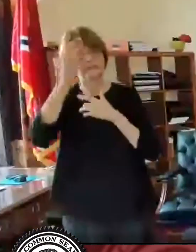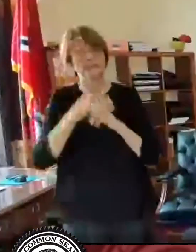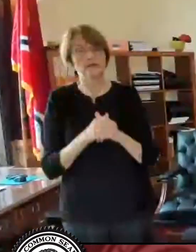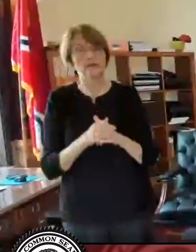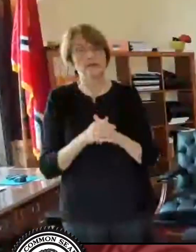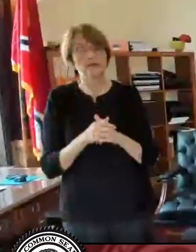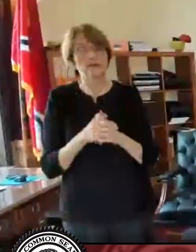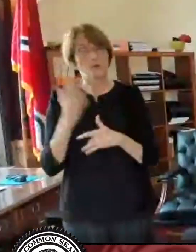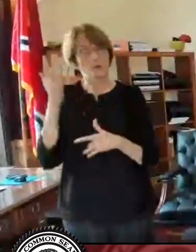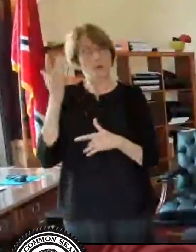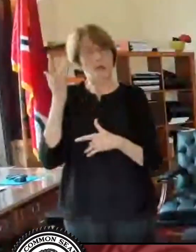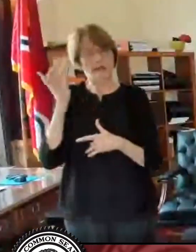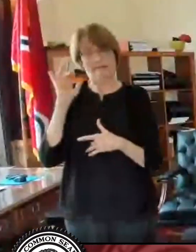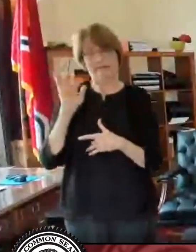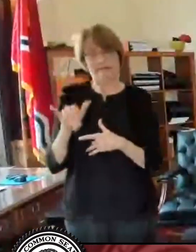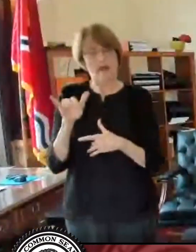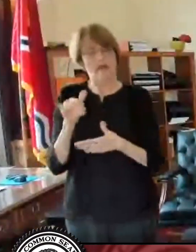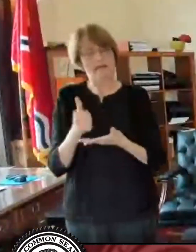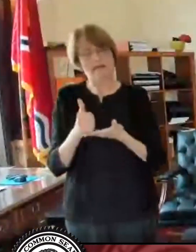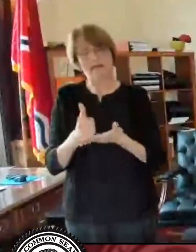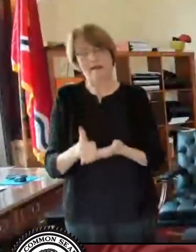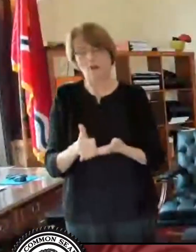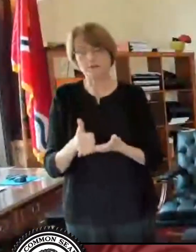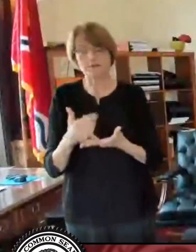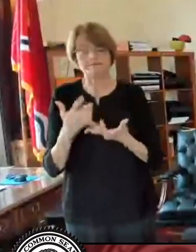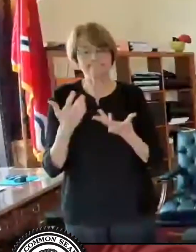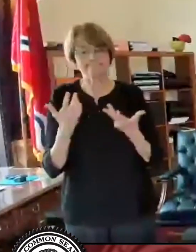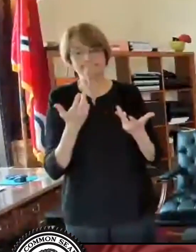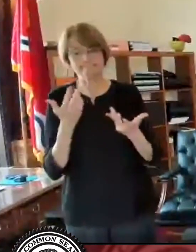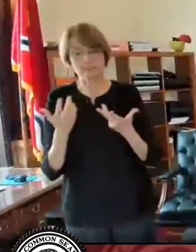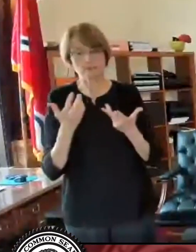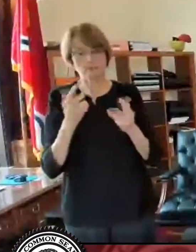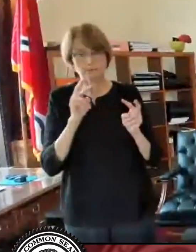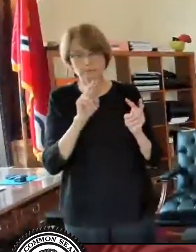helpful, particularly as we try to think about how to